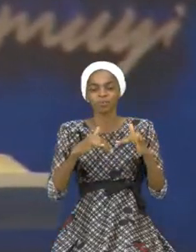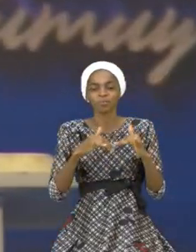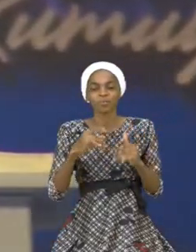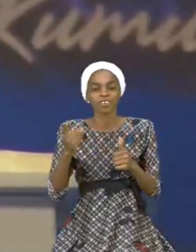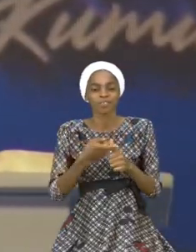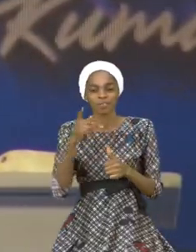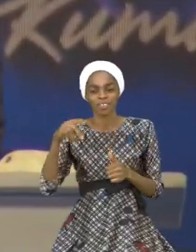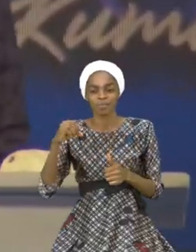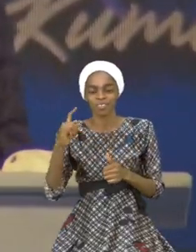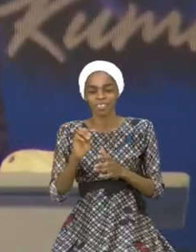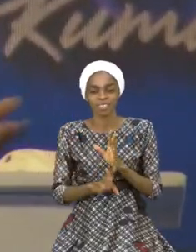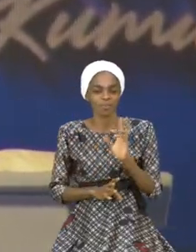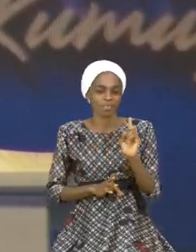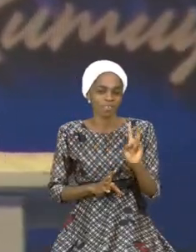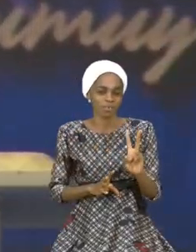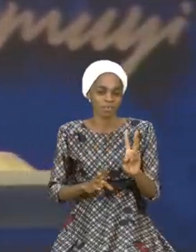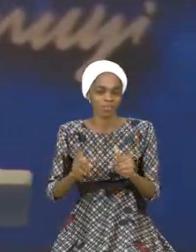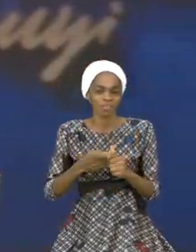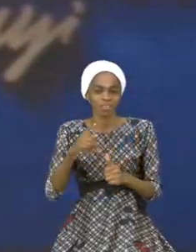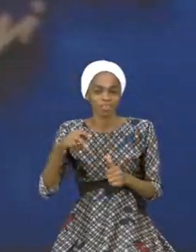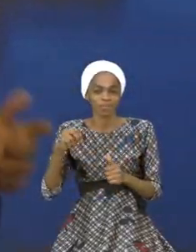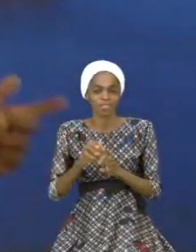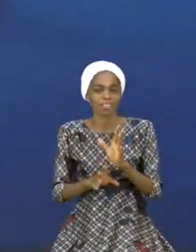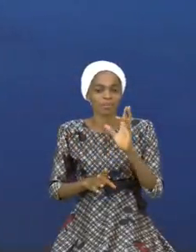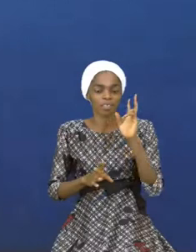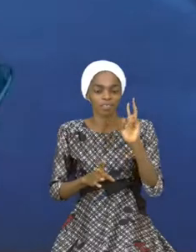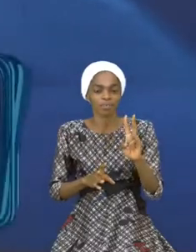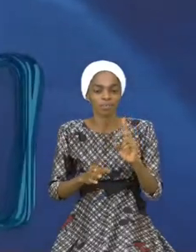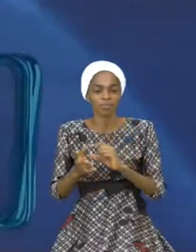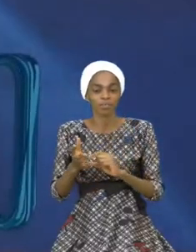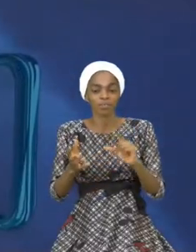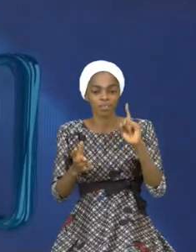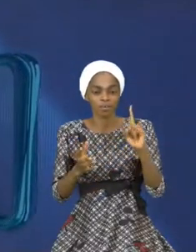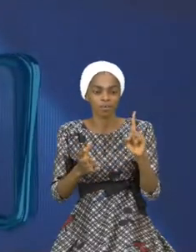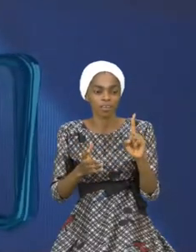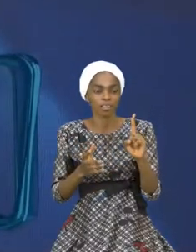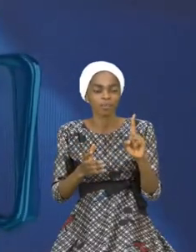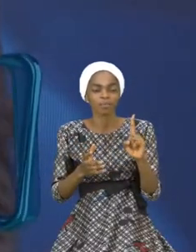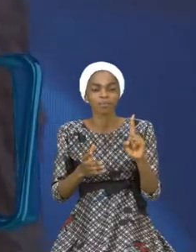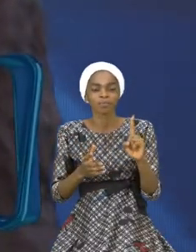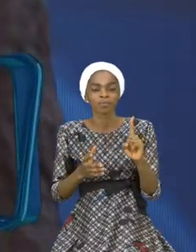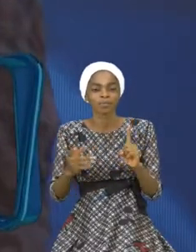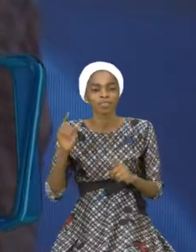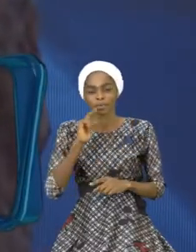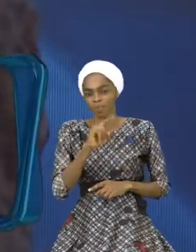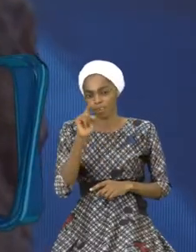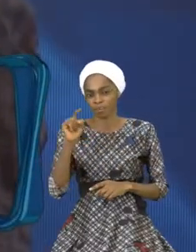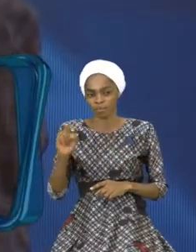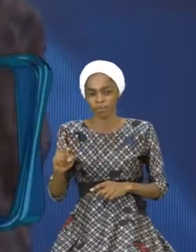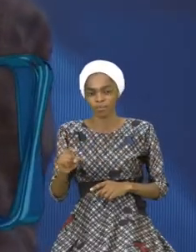chapter two a medium from verse one in first peter chapter two verse one wherefore